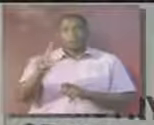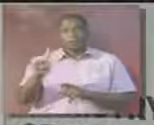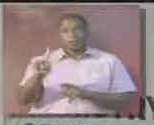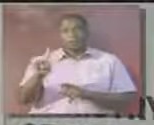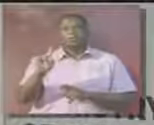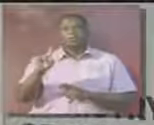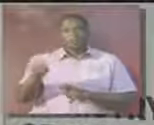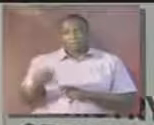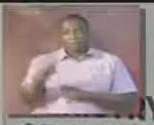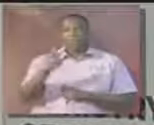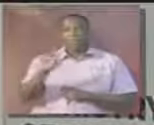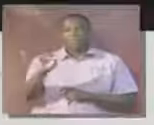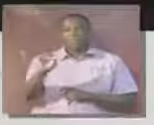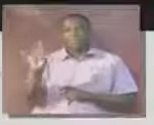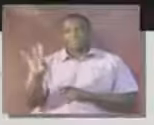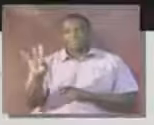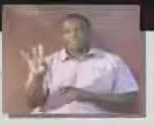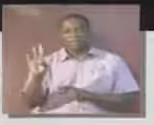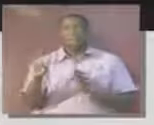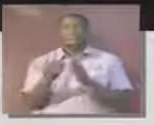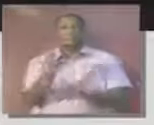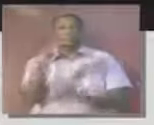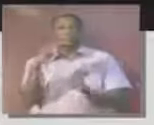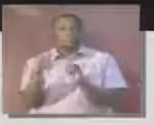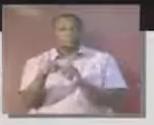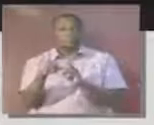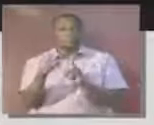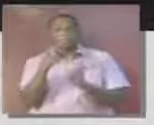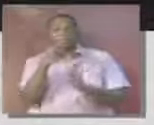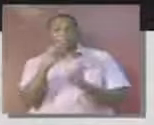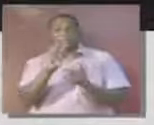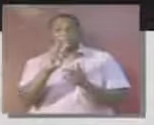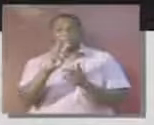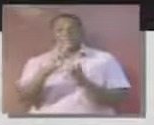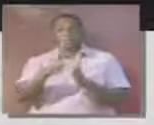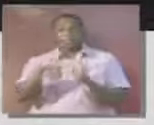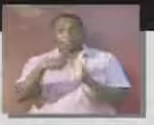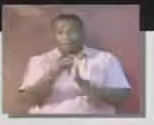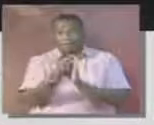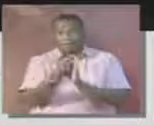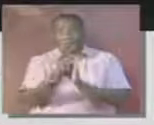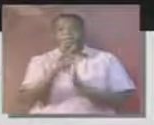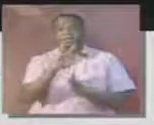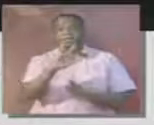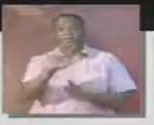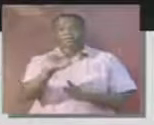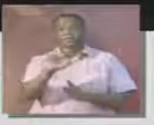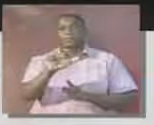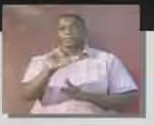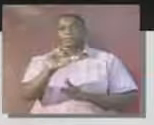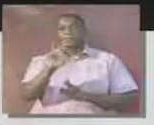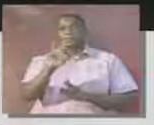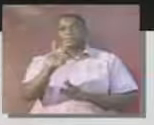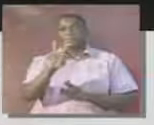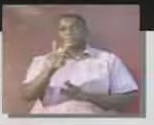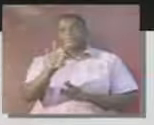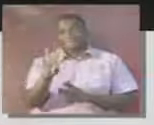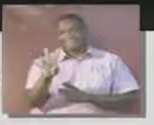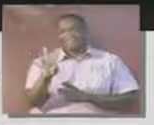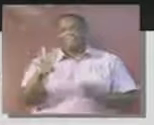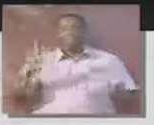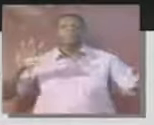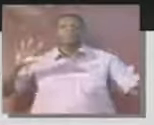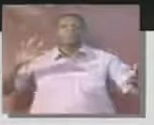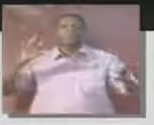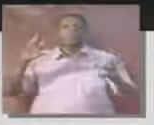131,207. New positives over the last 24 hours, 326. Taking our grand total up